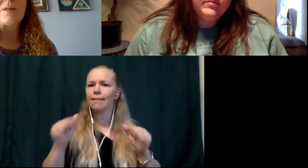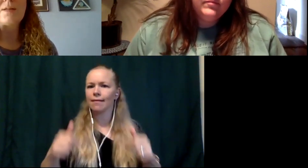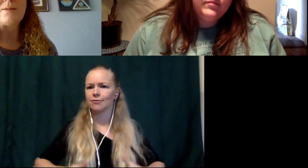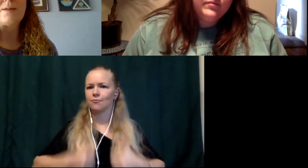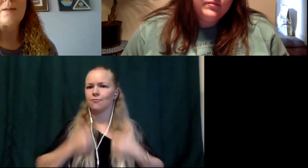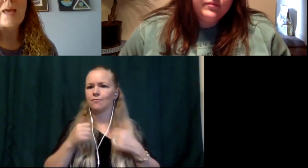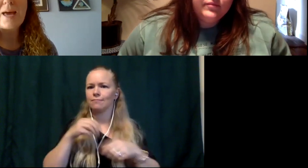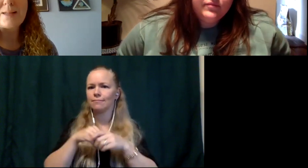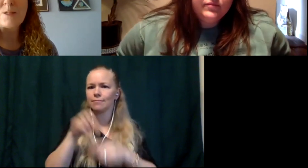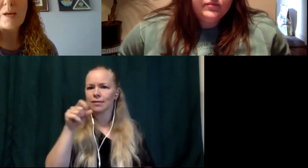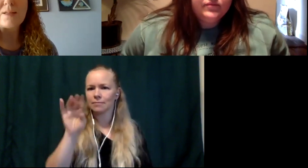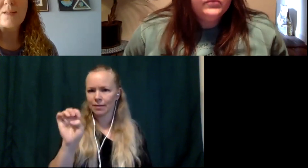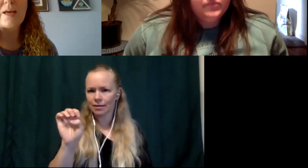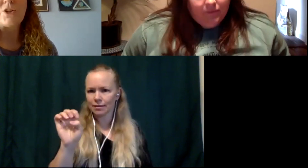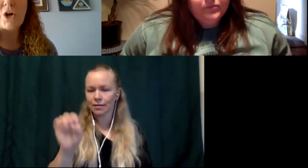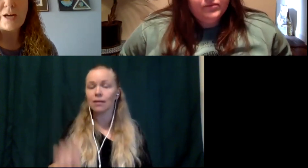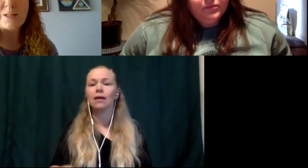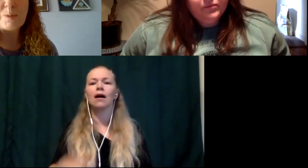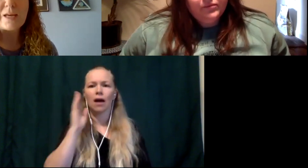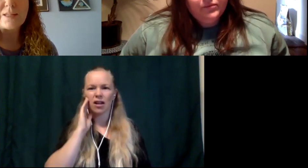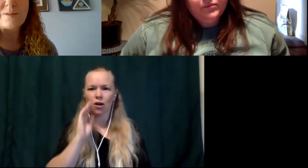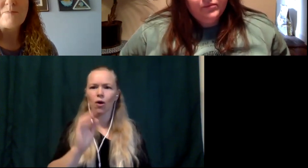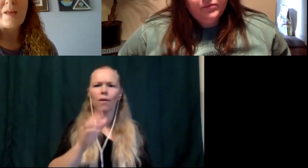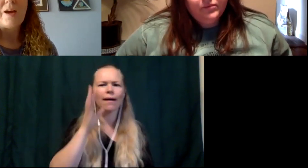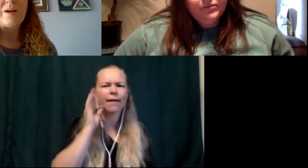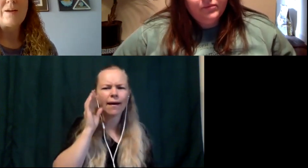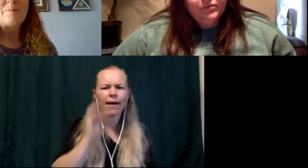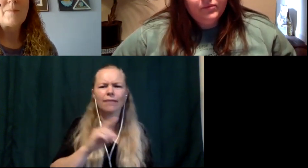was a cat in space and dog in space.